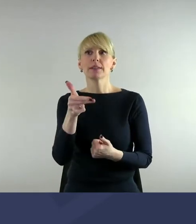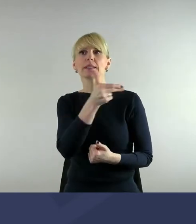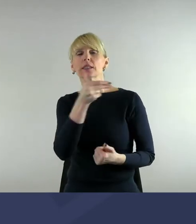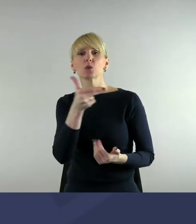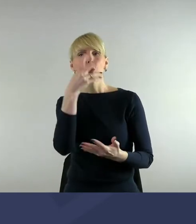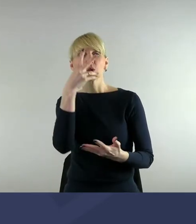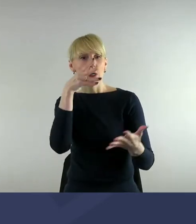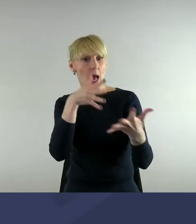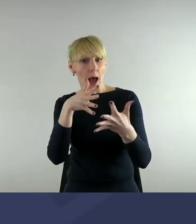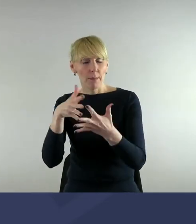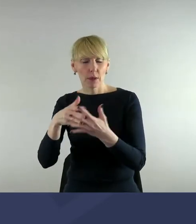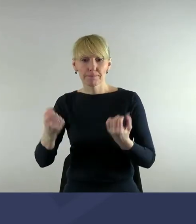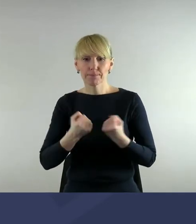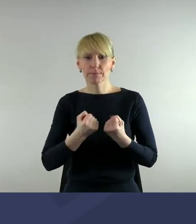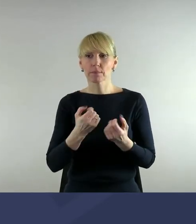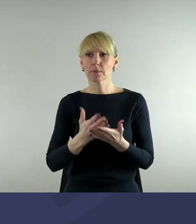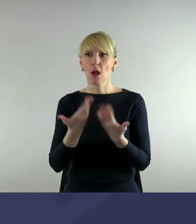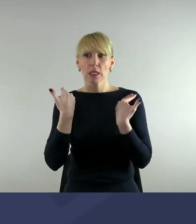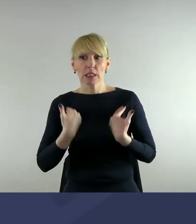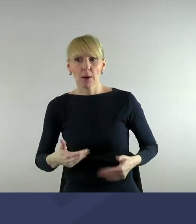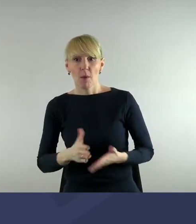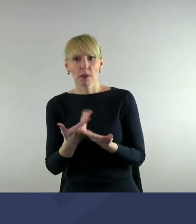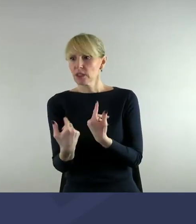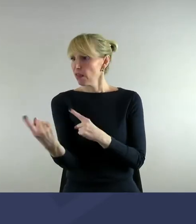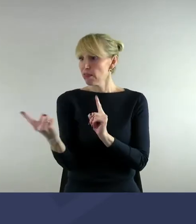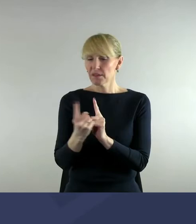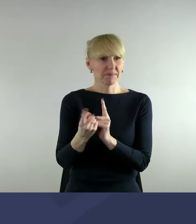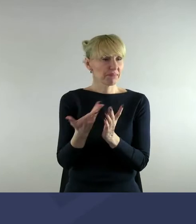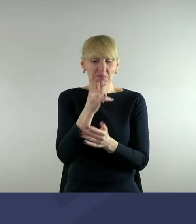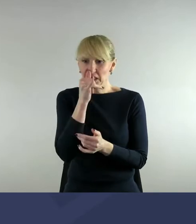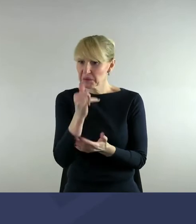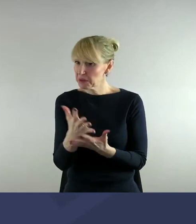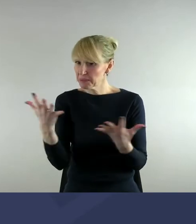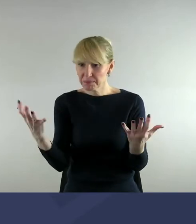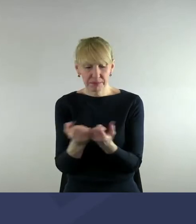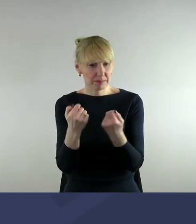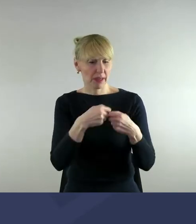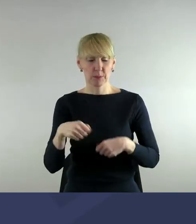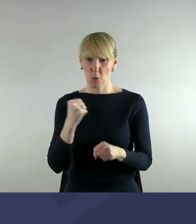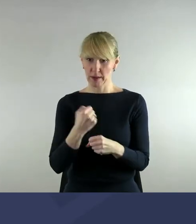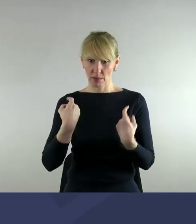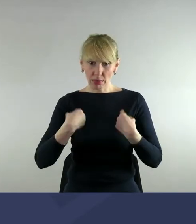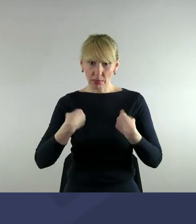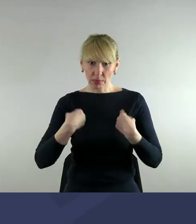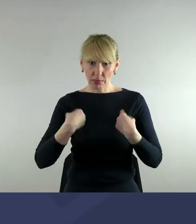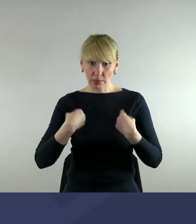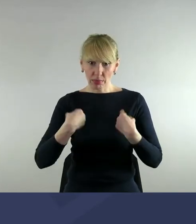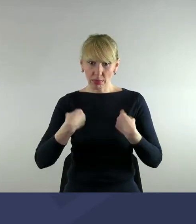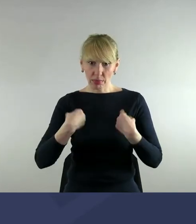Other." This truly highlighted the importance of good coordination and collaboration when a